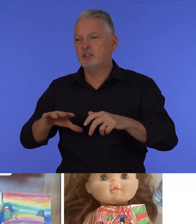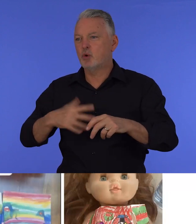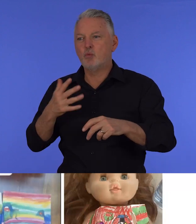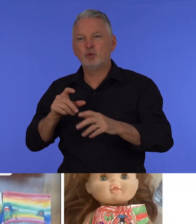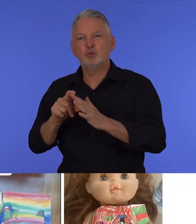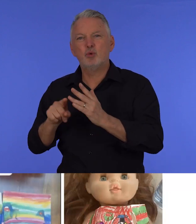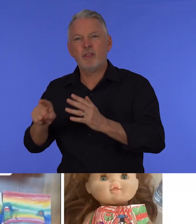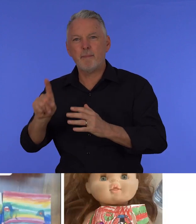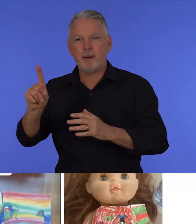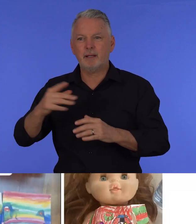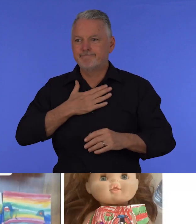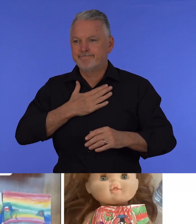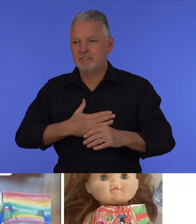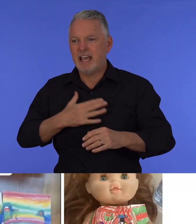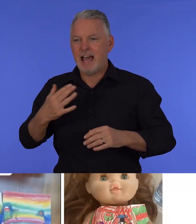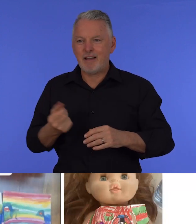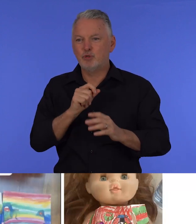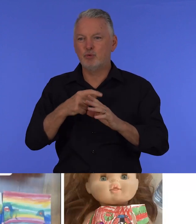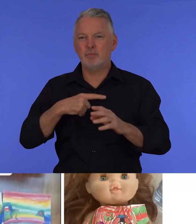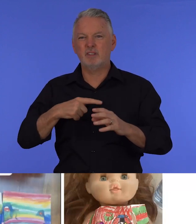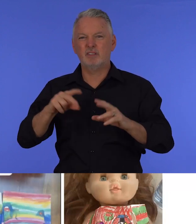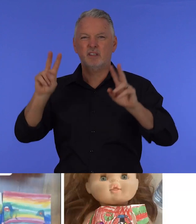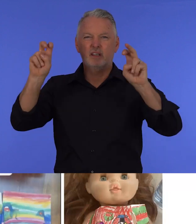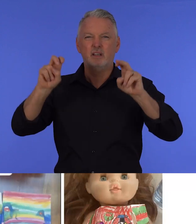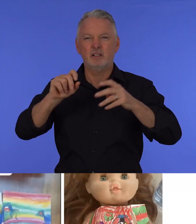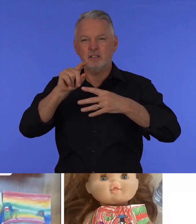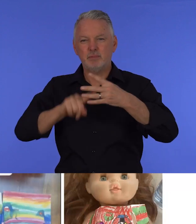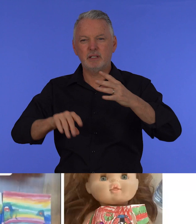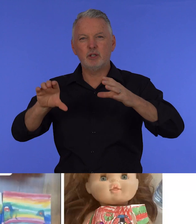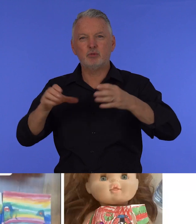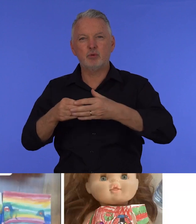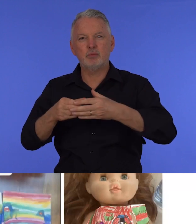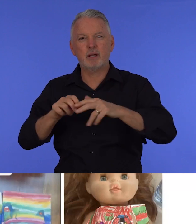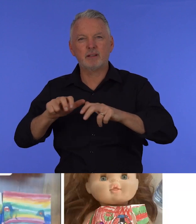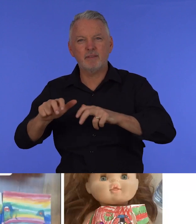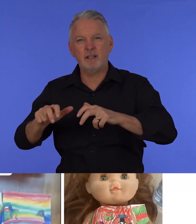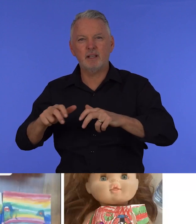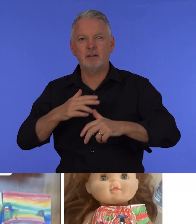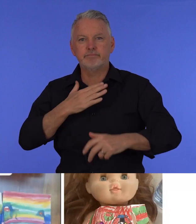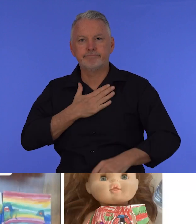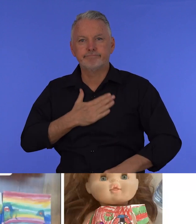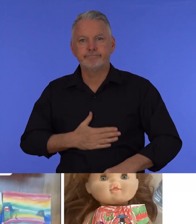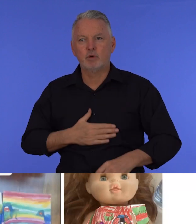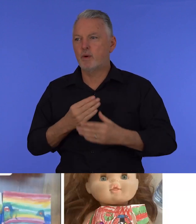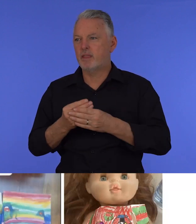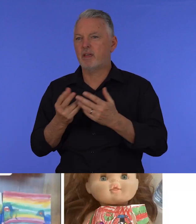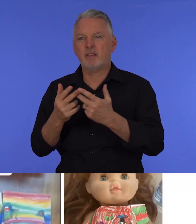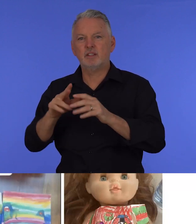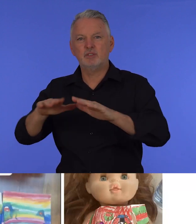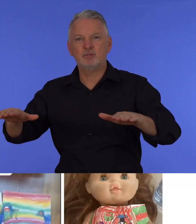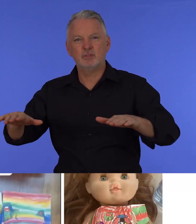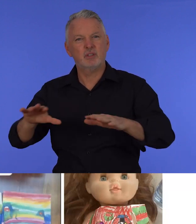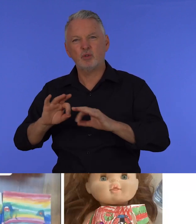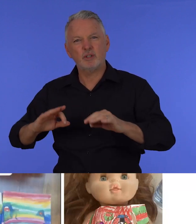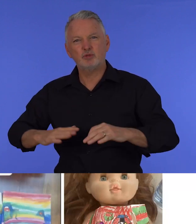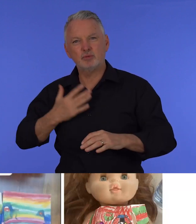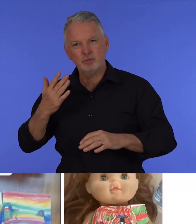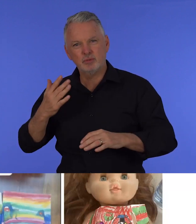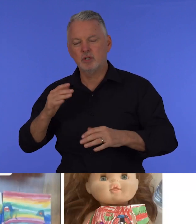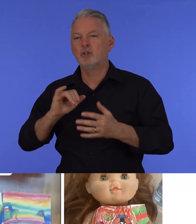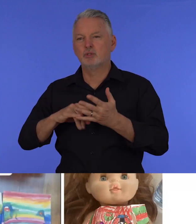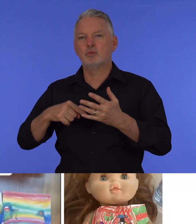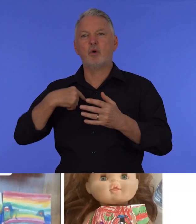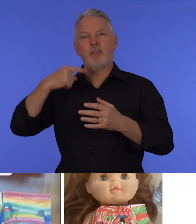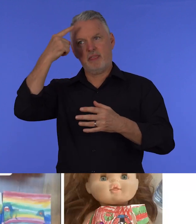time doing things that they're maybe not so good at. So I thought that's not great for your self-esteem. So I wanted her to do things that she was naturally good at